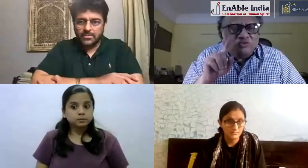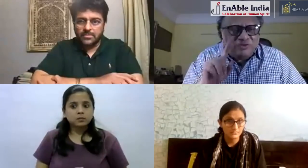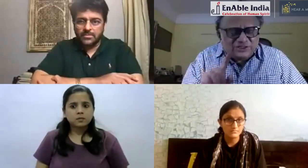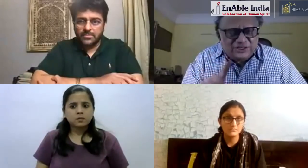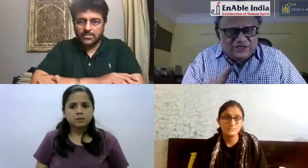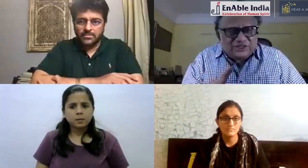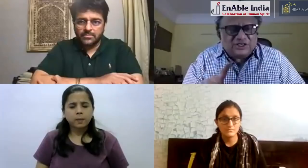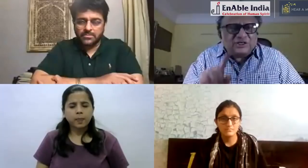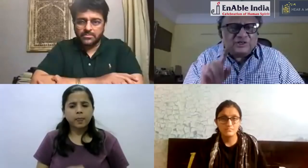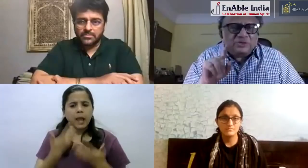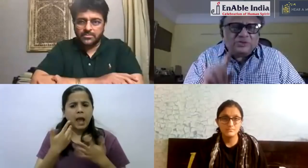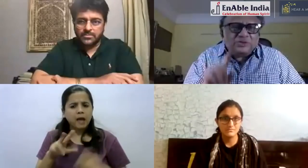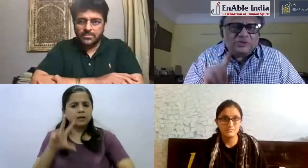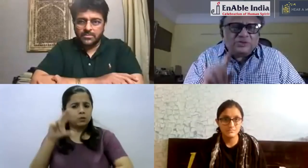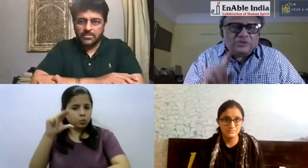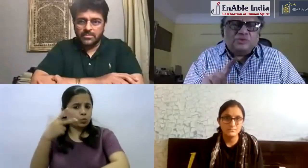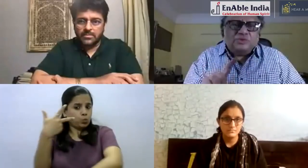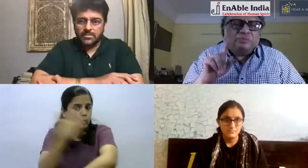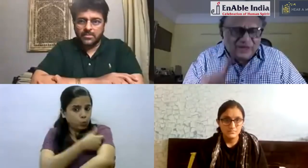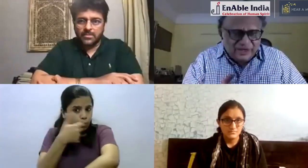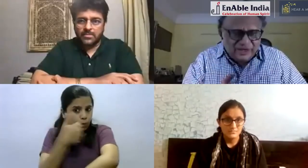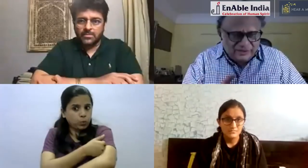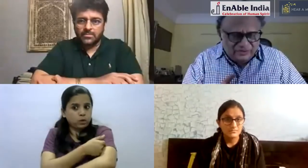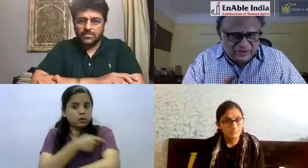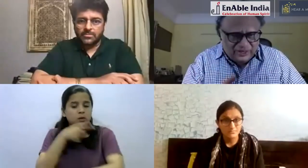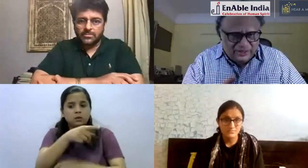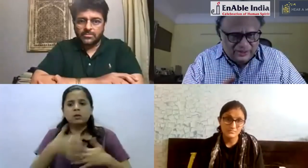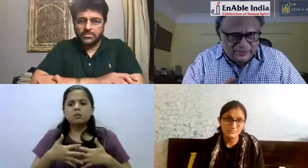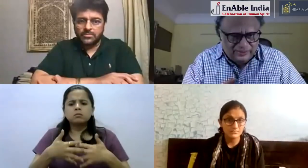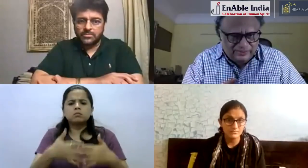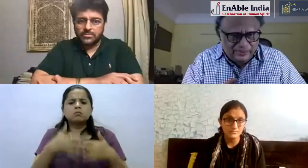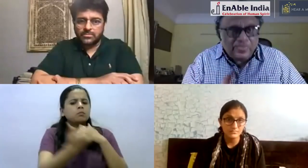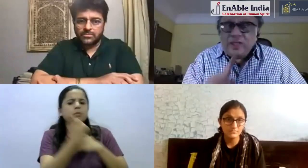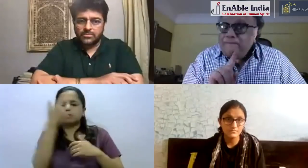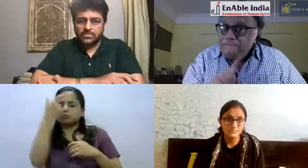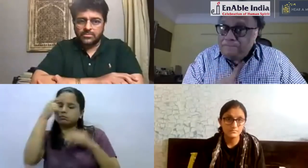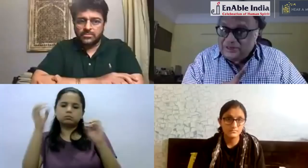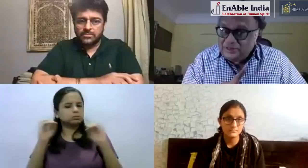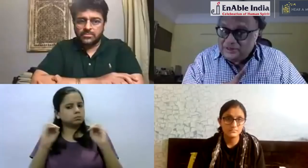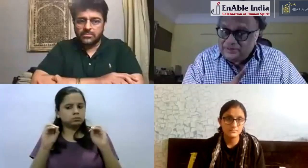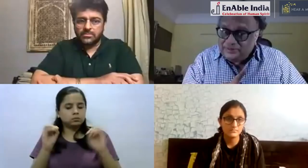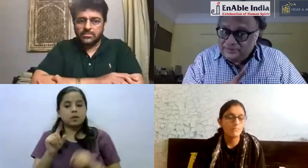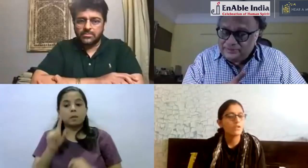no vaccination to pregnant women, but